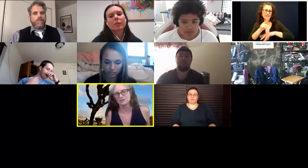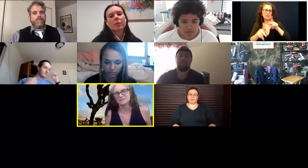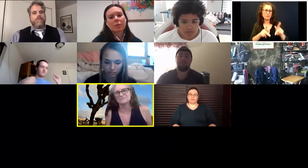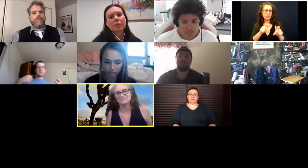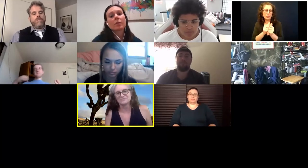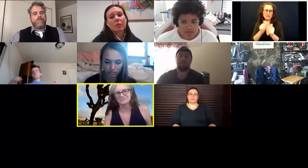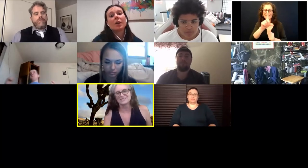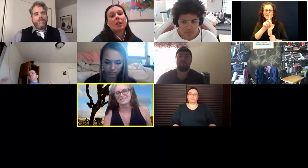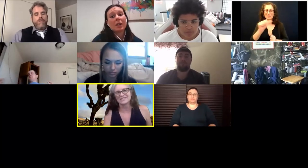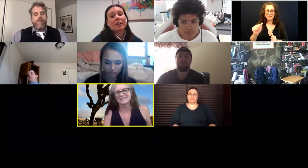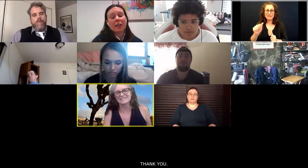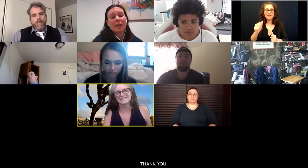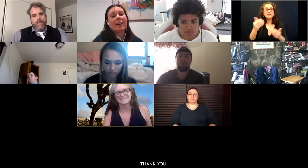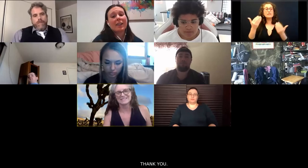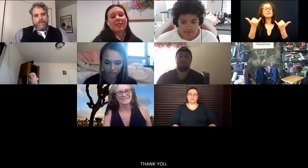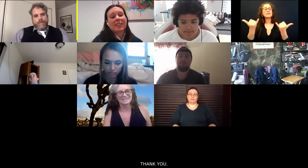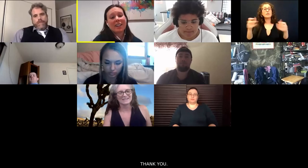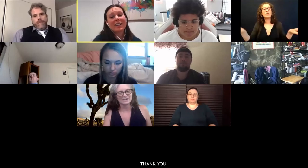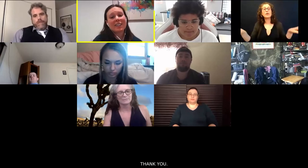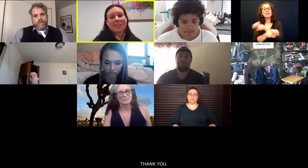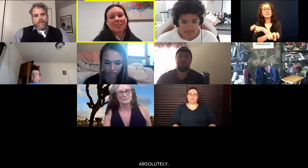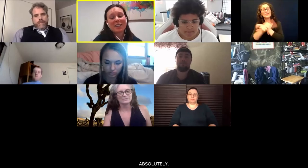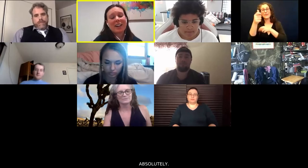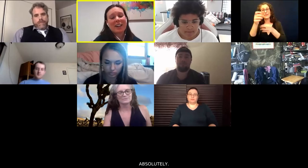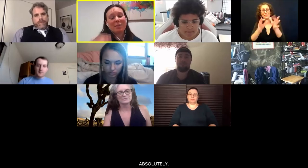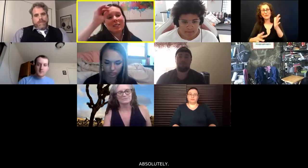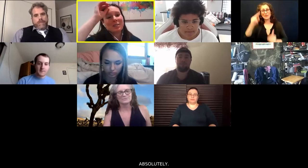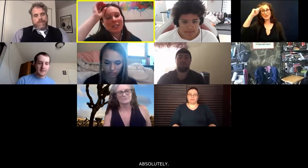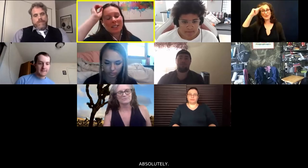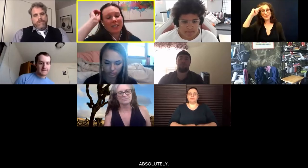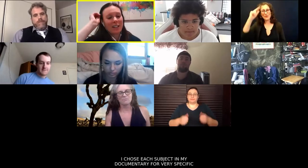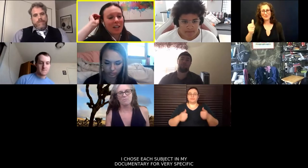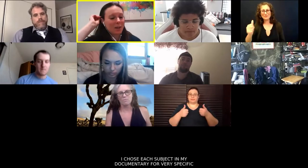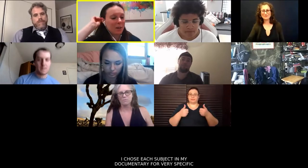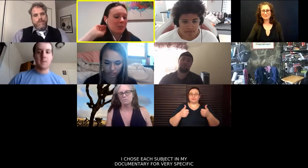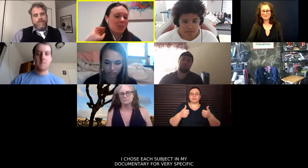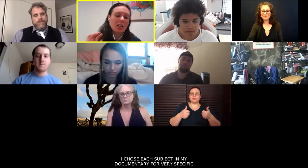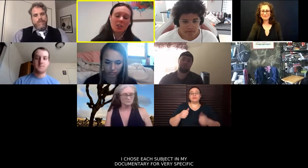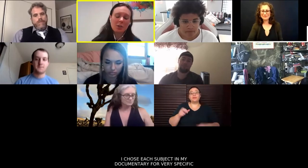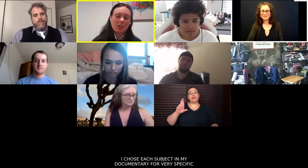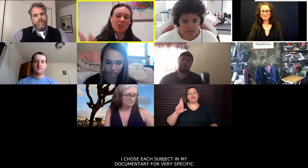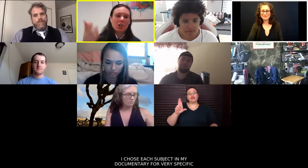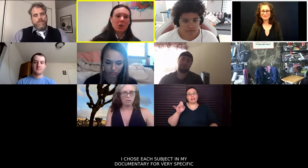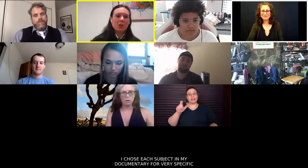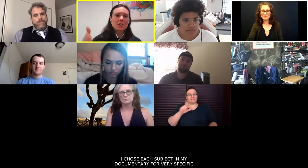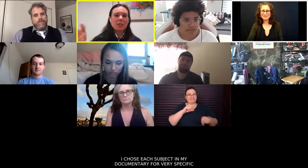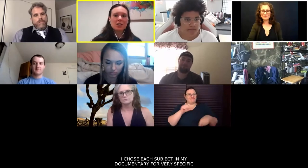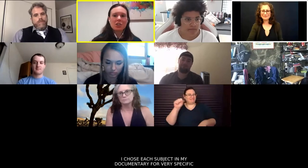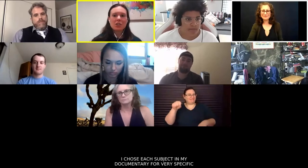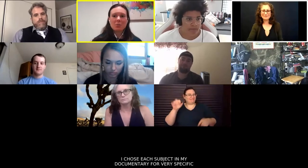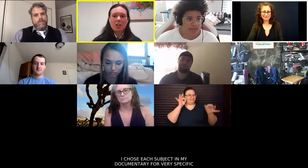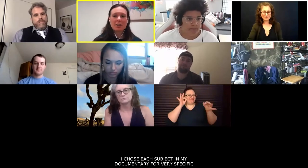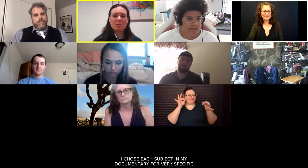disabilities. Thanks. Yeah, thank you. Yeah, absolutely. I chose